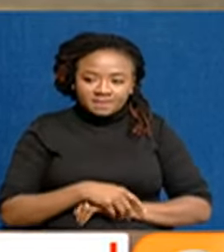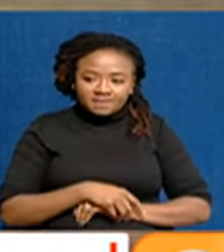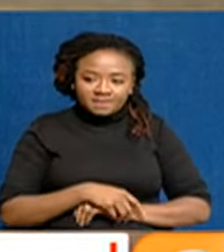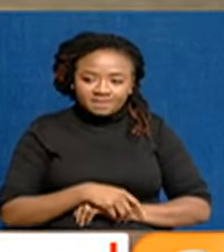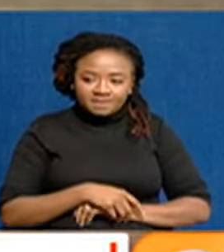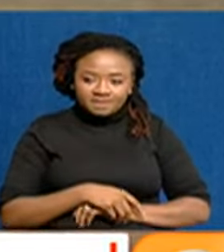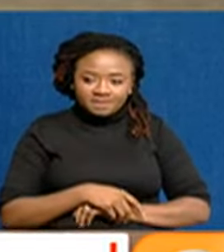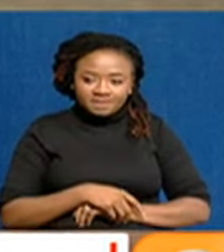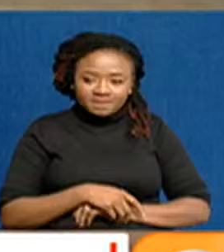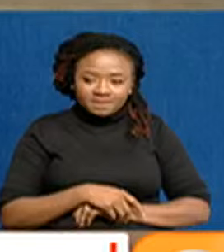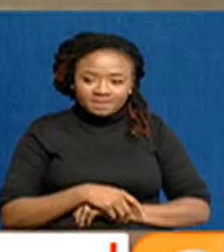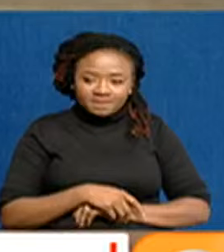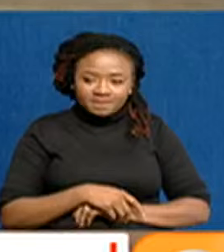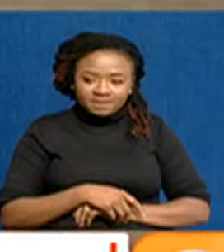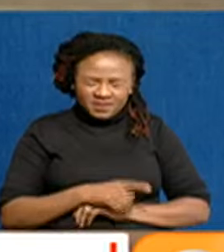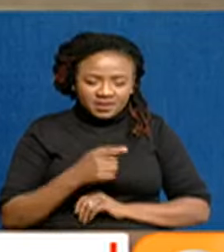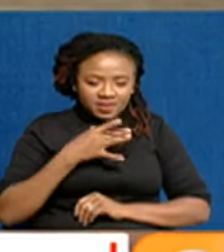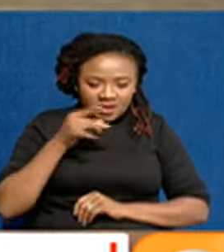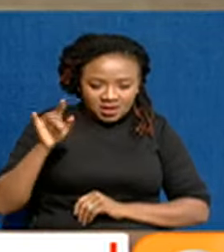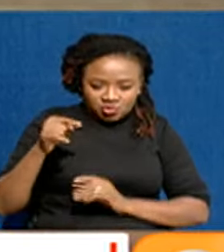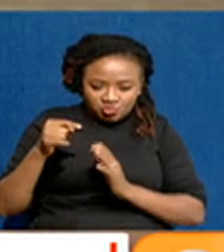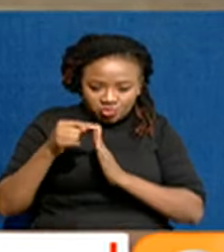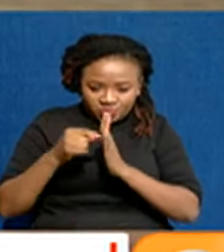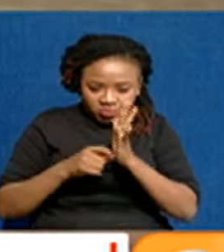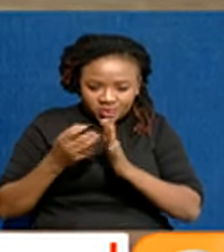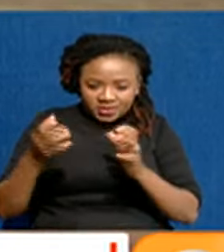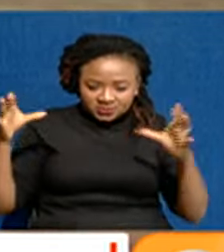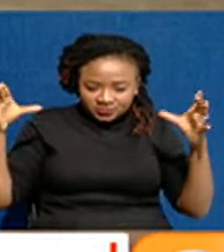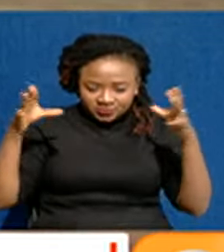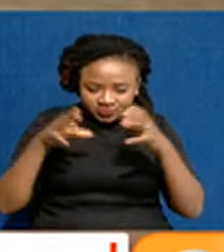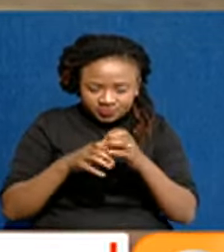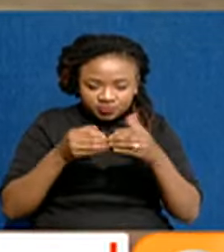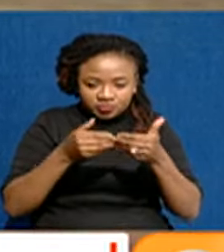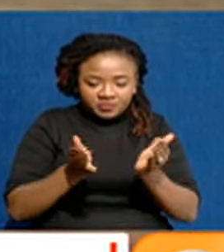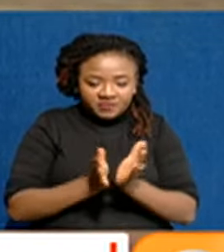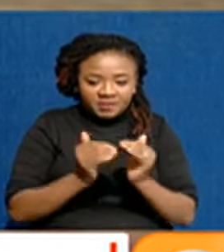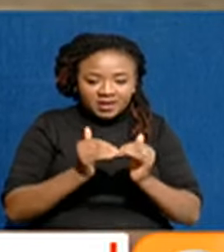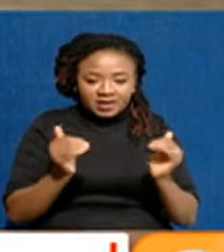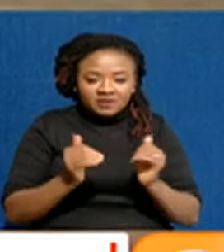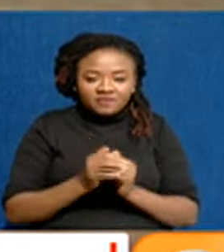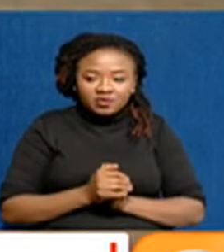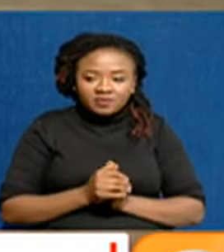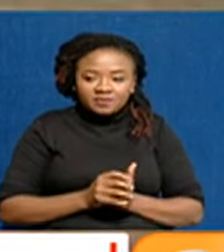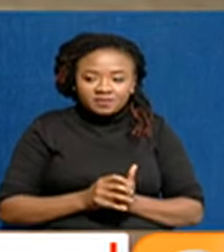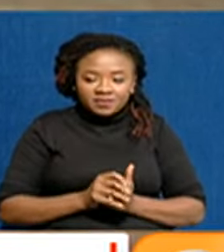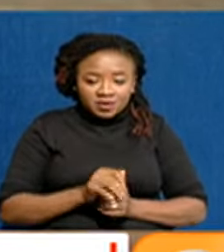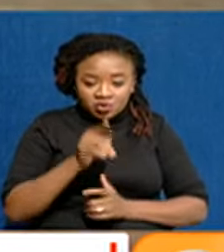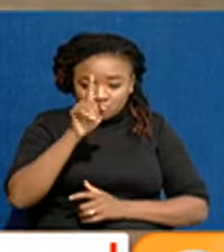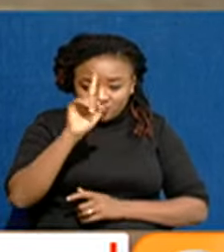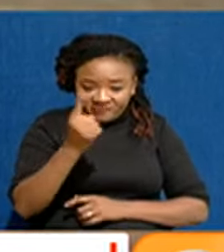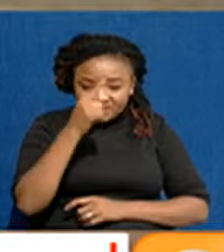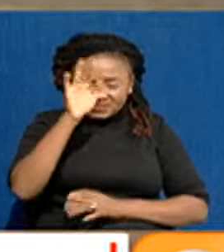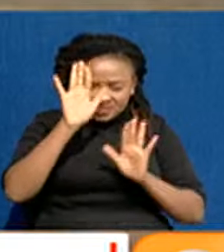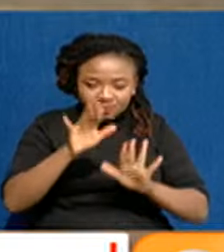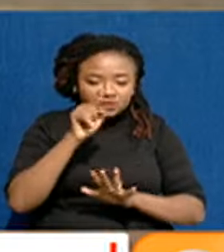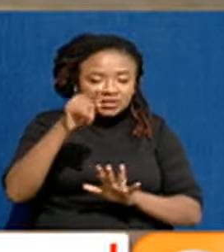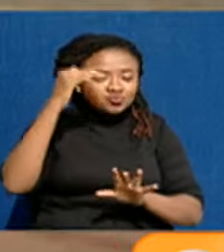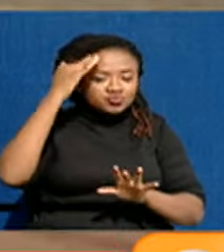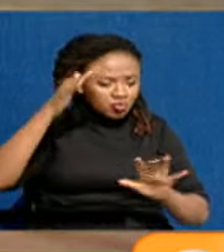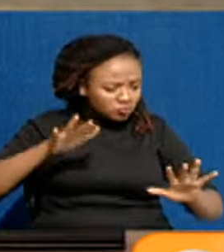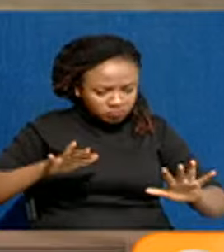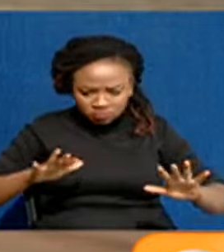that you've broken it down to the family level. First of all, is be aware of your surrounding. be aware of where you are